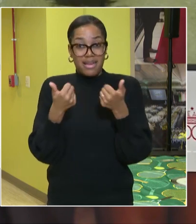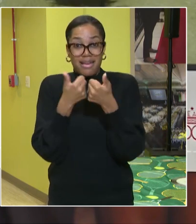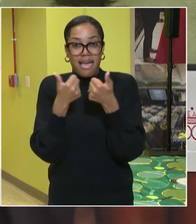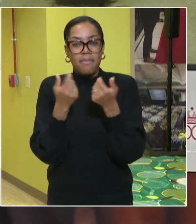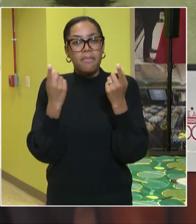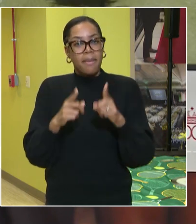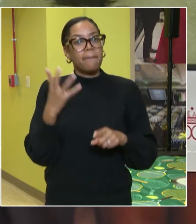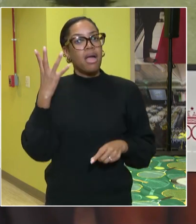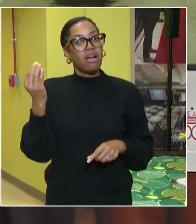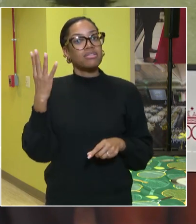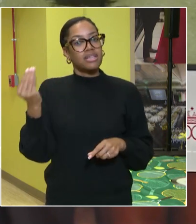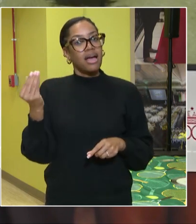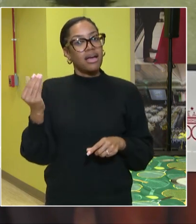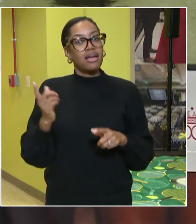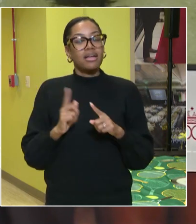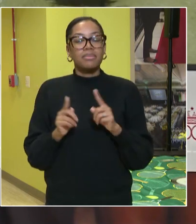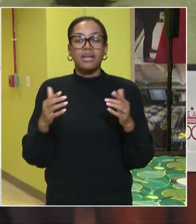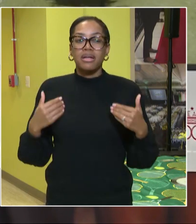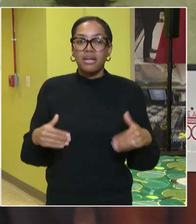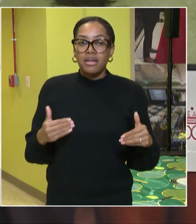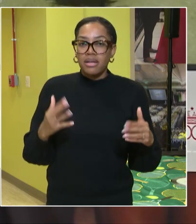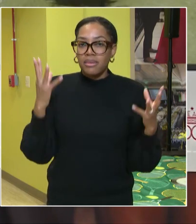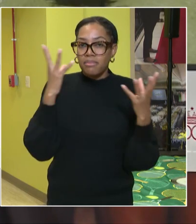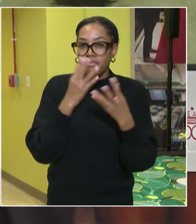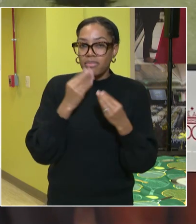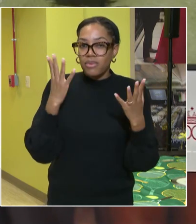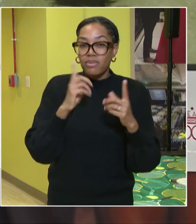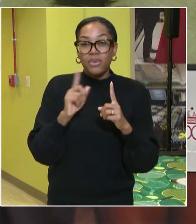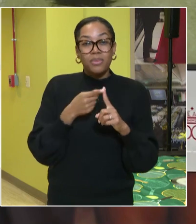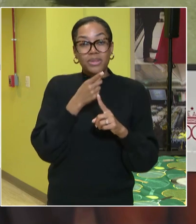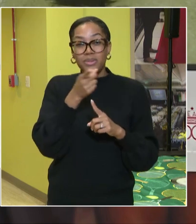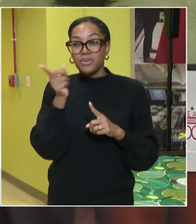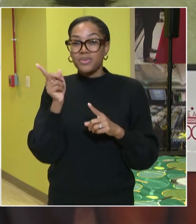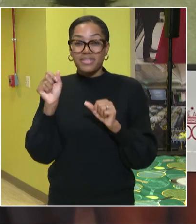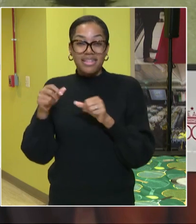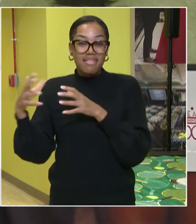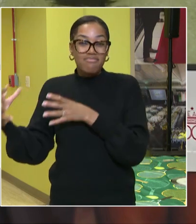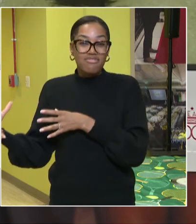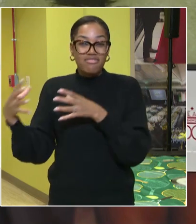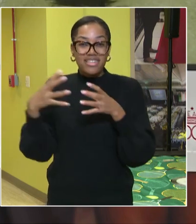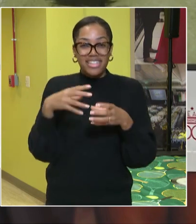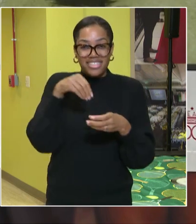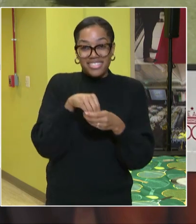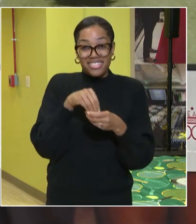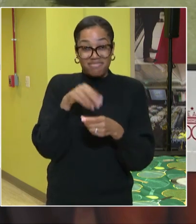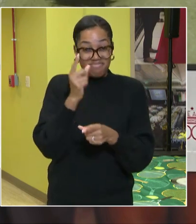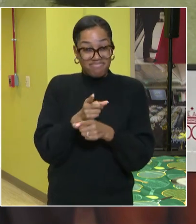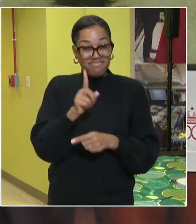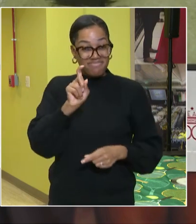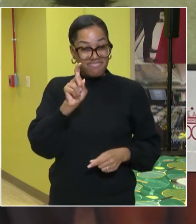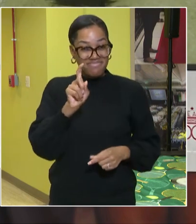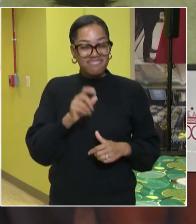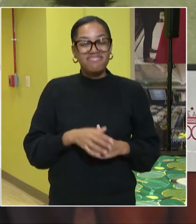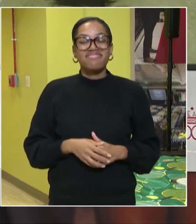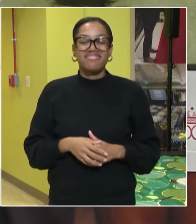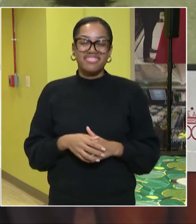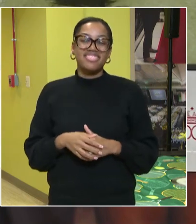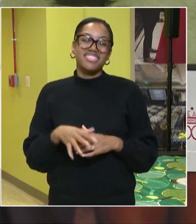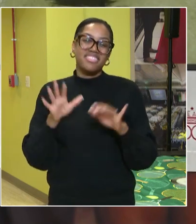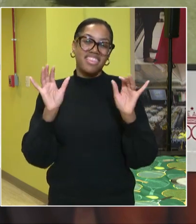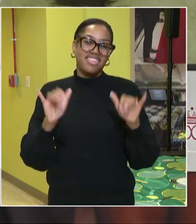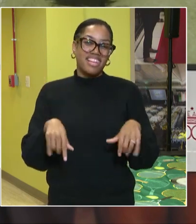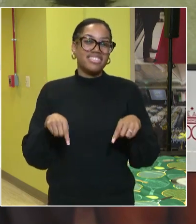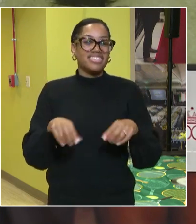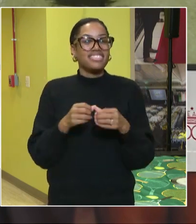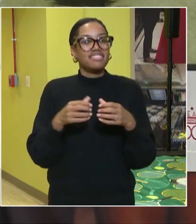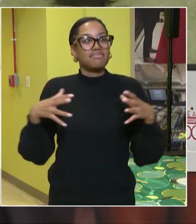outside. But isn't it beautiful when you can bring it indoors? And that is what this